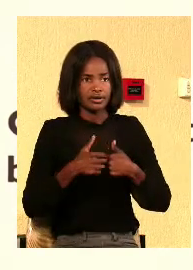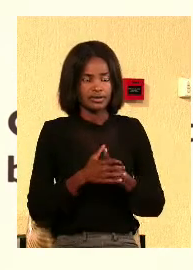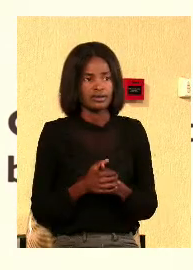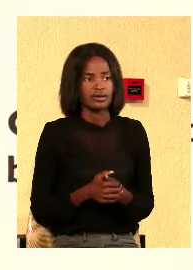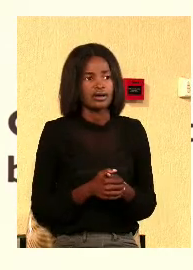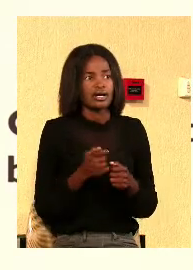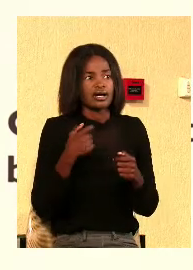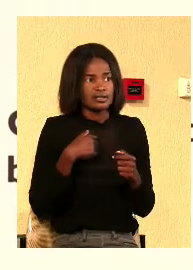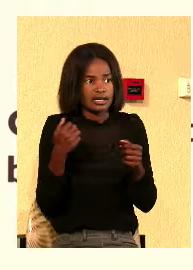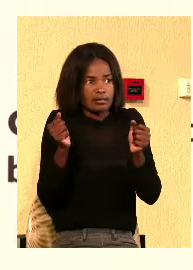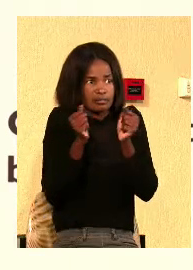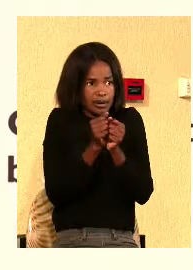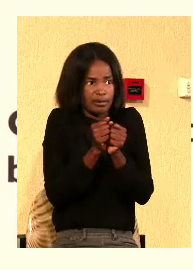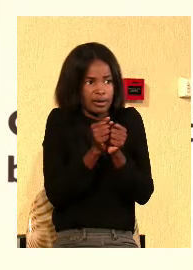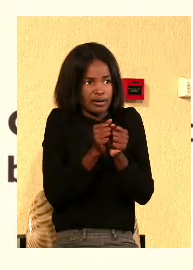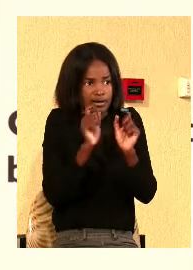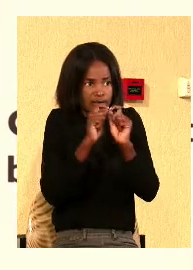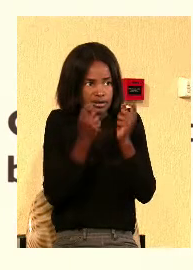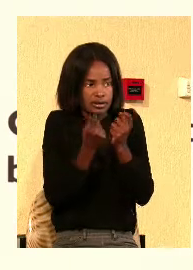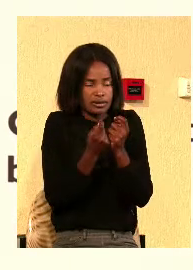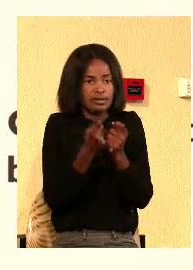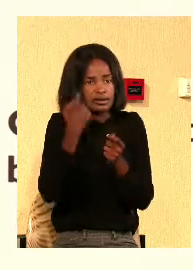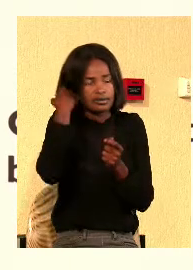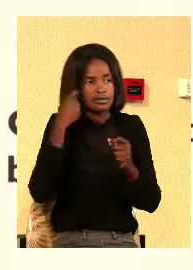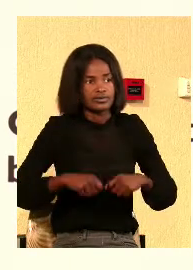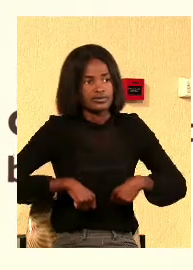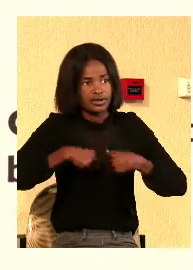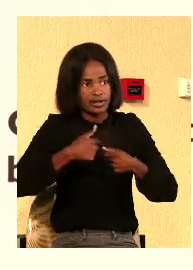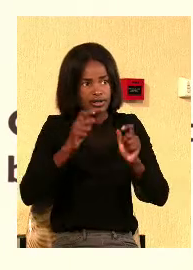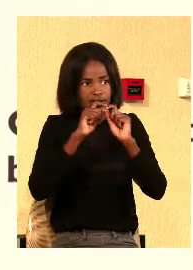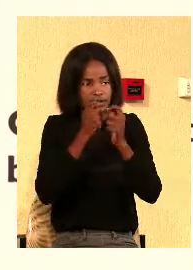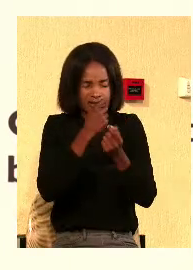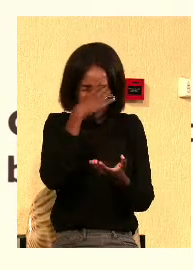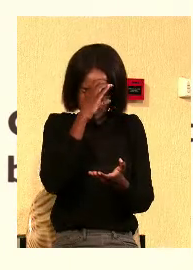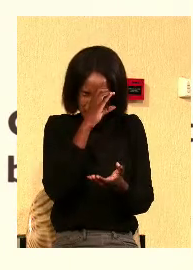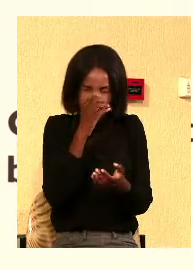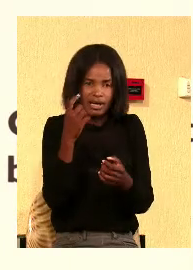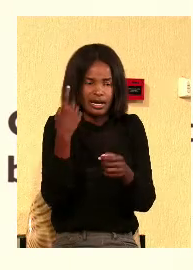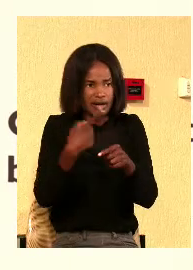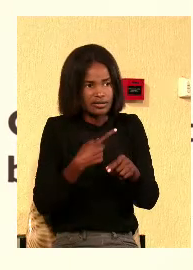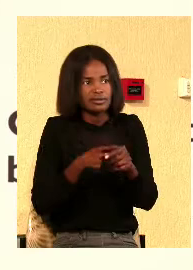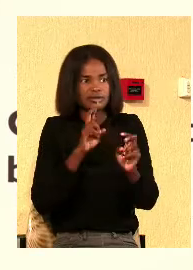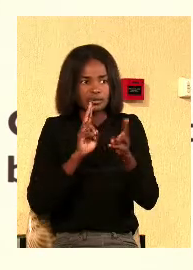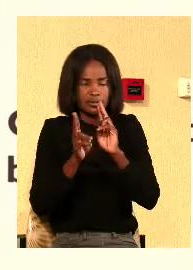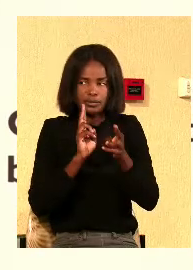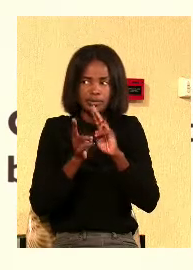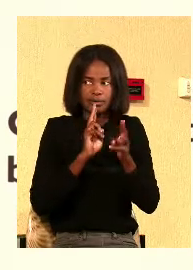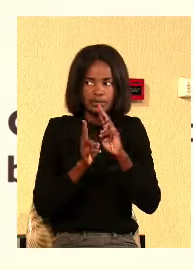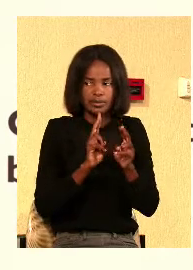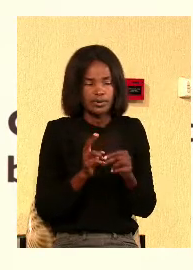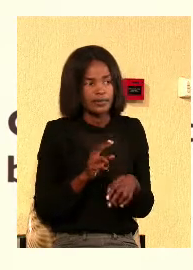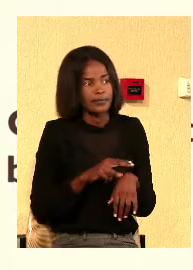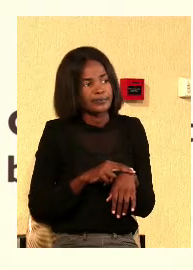team and the laboratory team. We discuss these matters every day as they develop. Yeah. Dr.